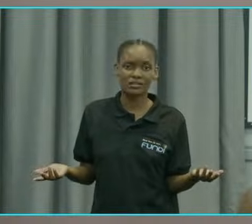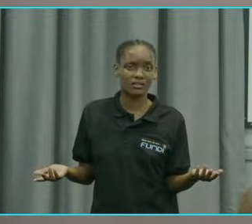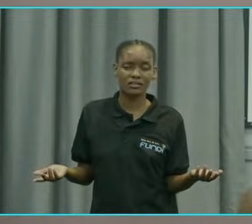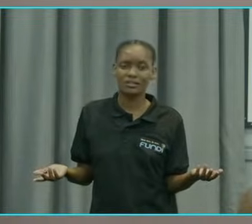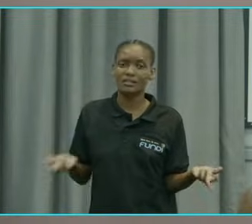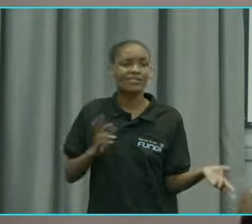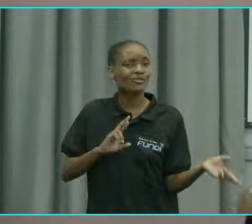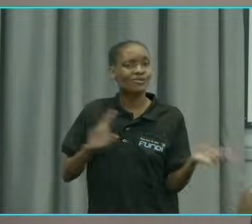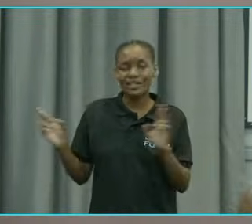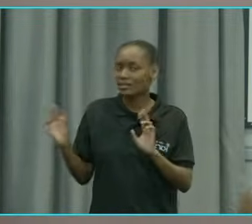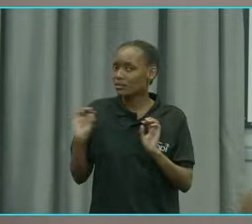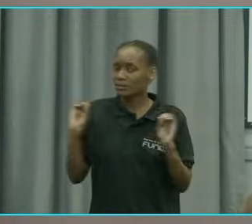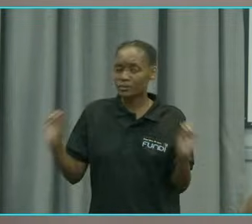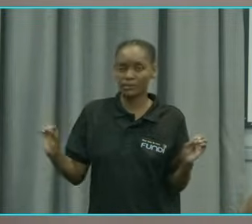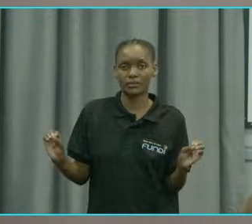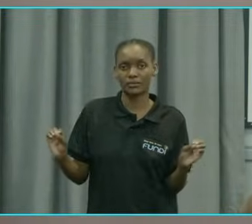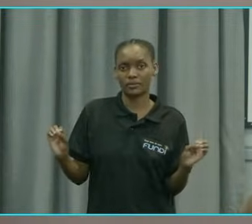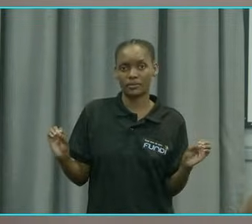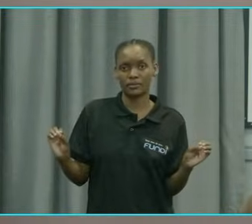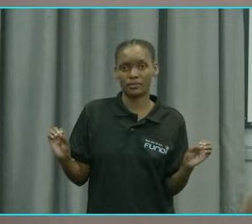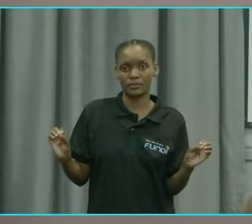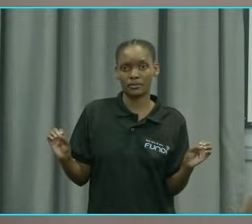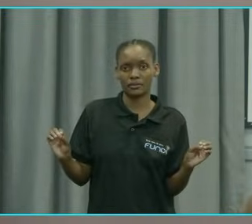They are not ready.